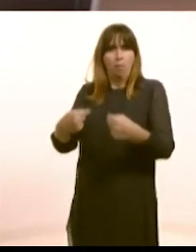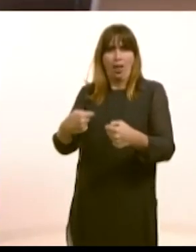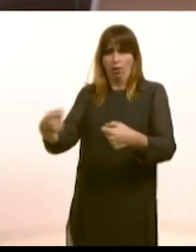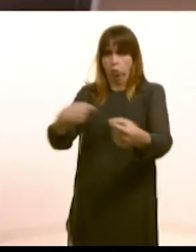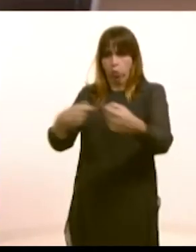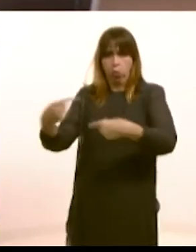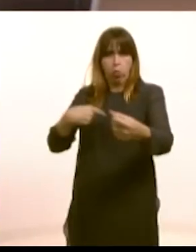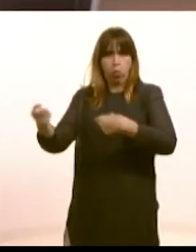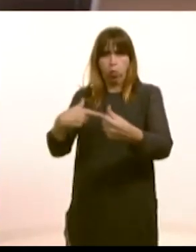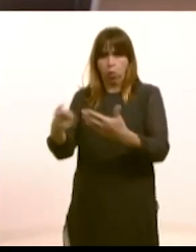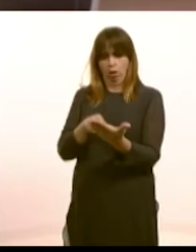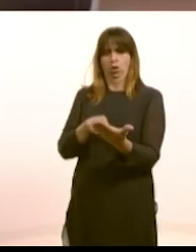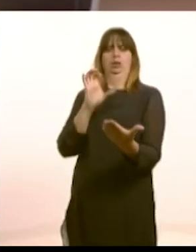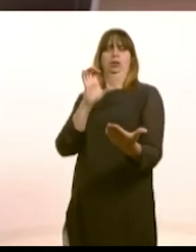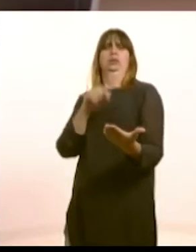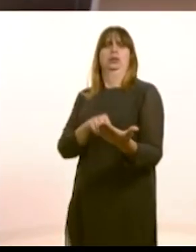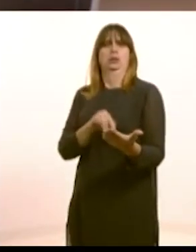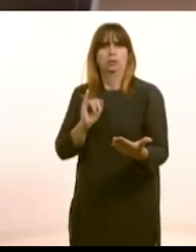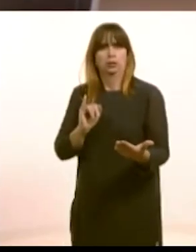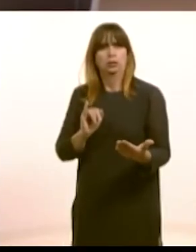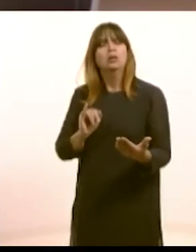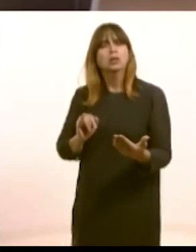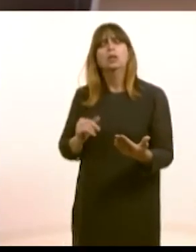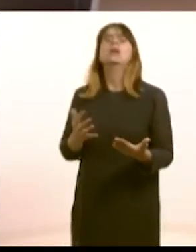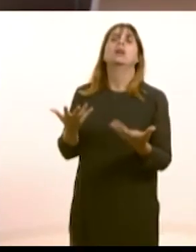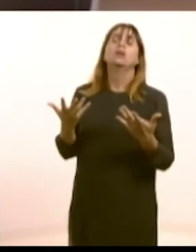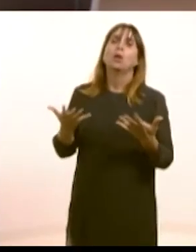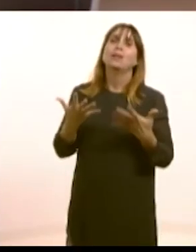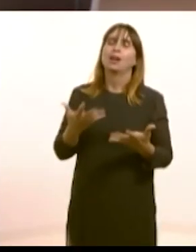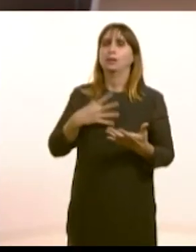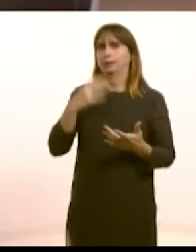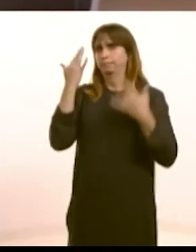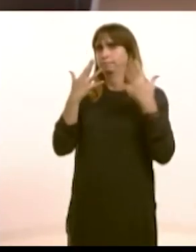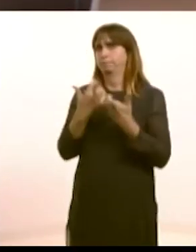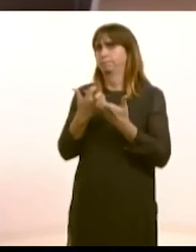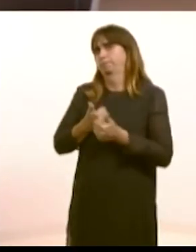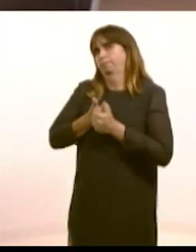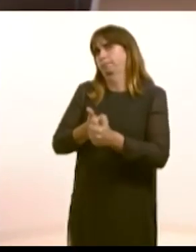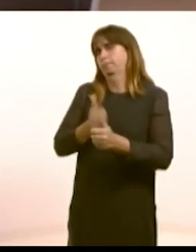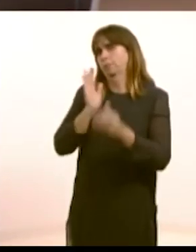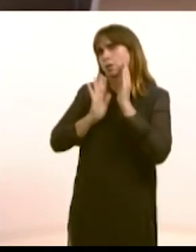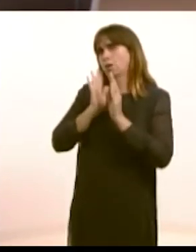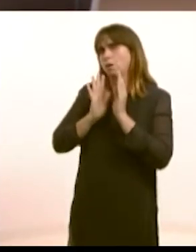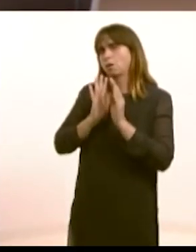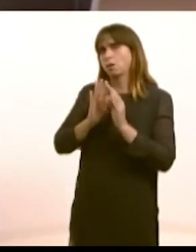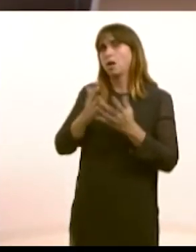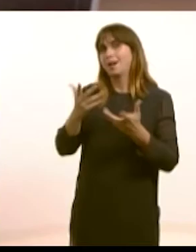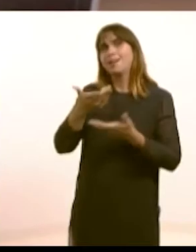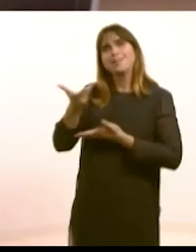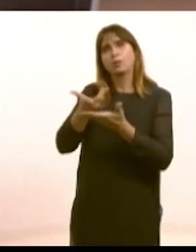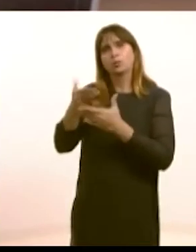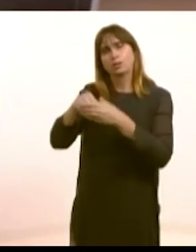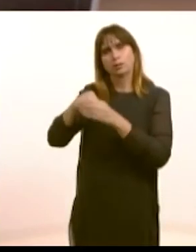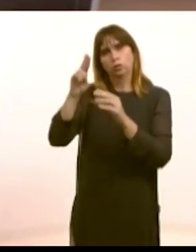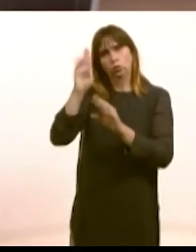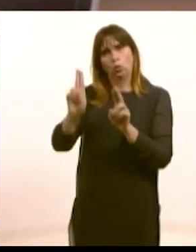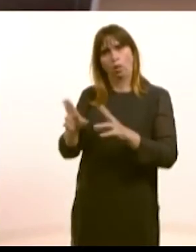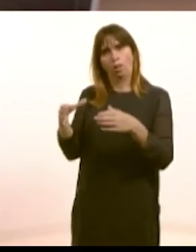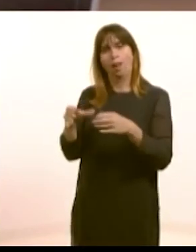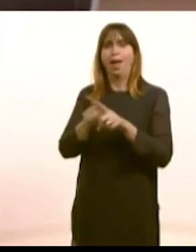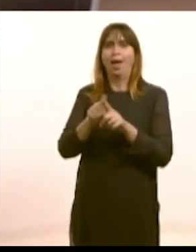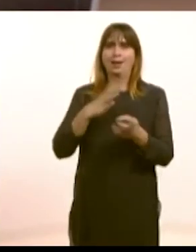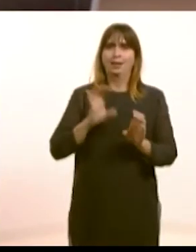there are counsellors in the secondary schools, that's important in order to help young people, and of course ultimately making sure the resources are there for CALMS.